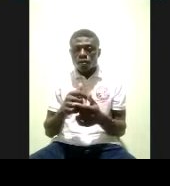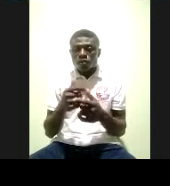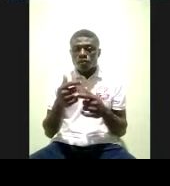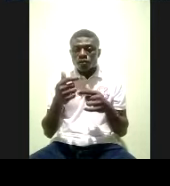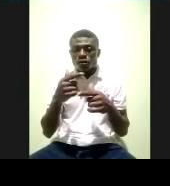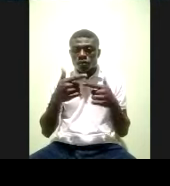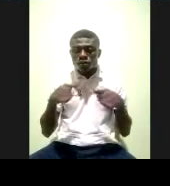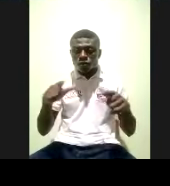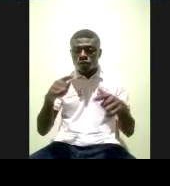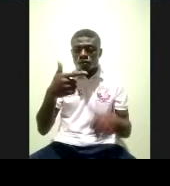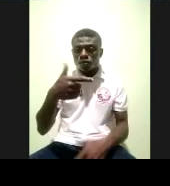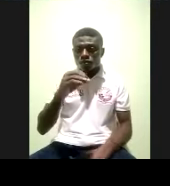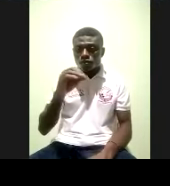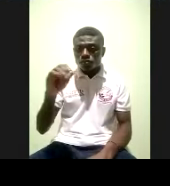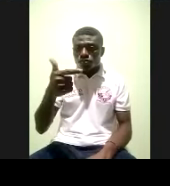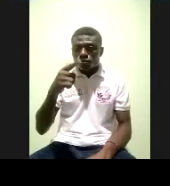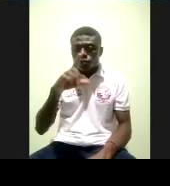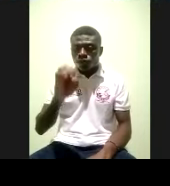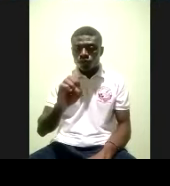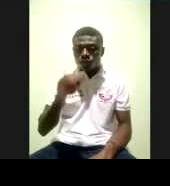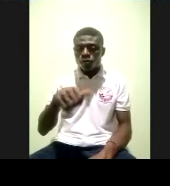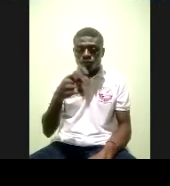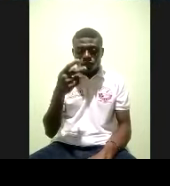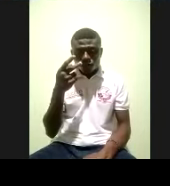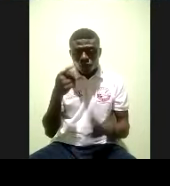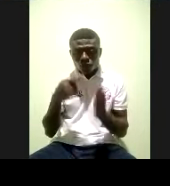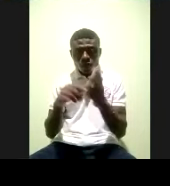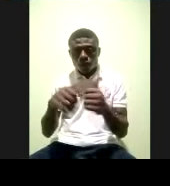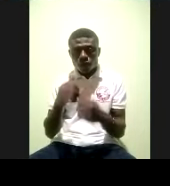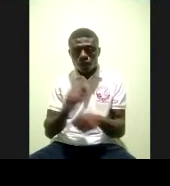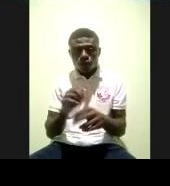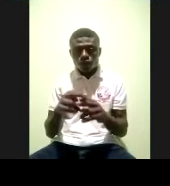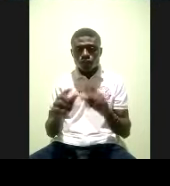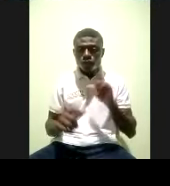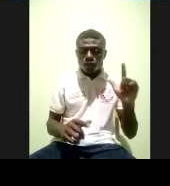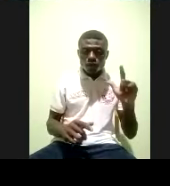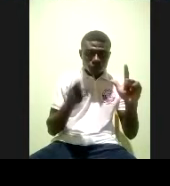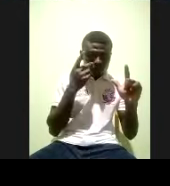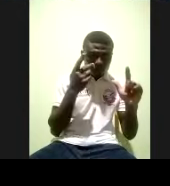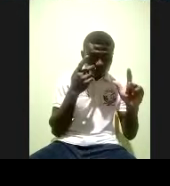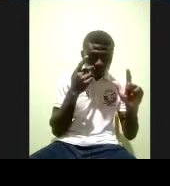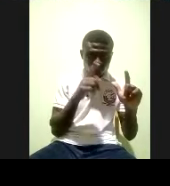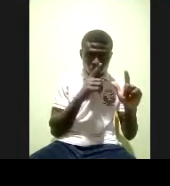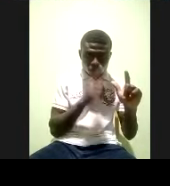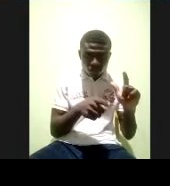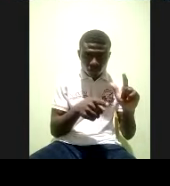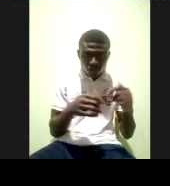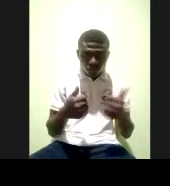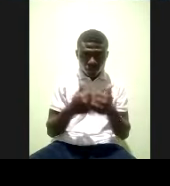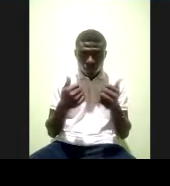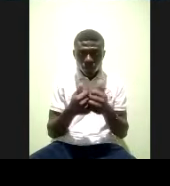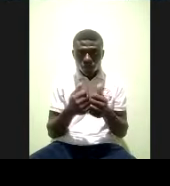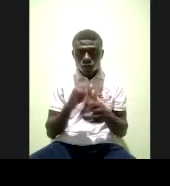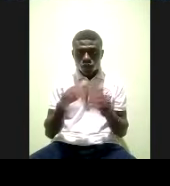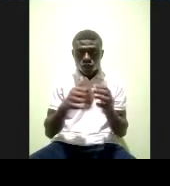are, how the samples are. So these are on the left-hand side, you will see the real challenges what the kids are